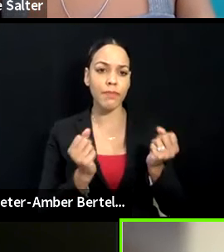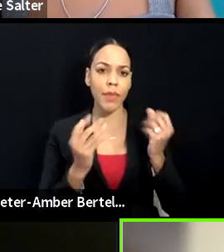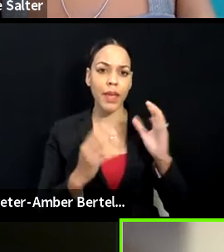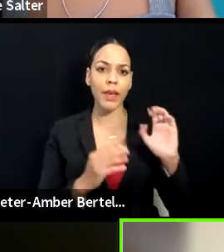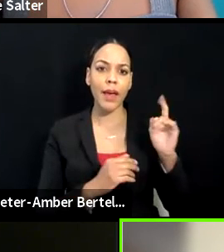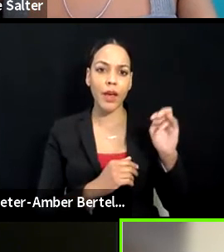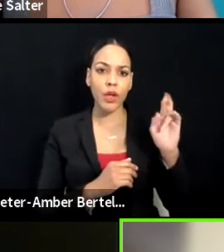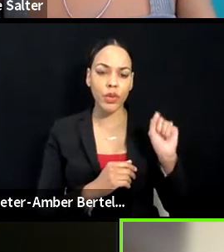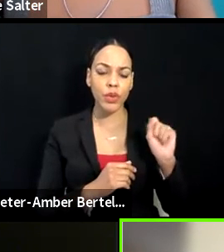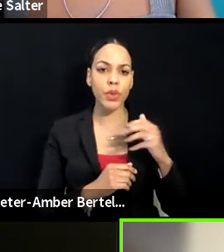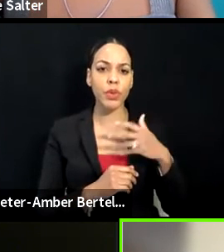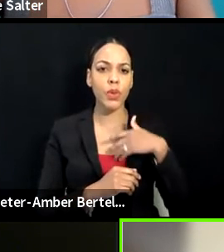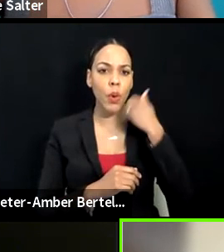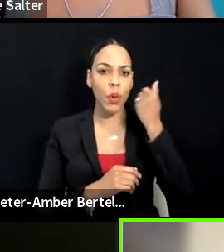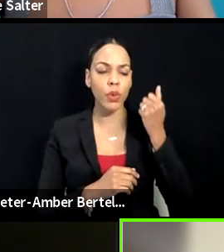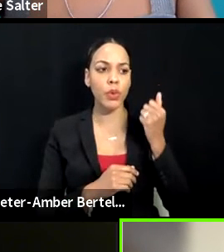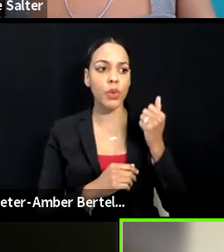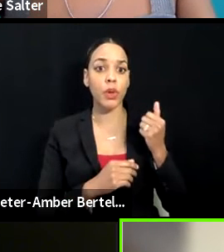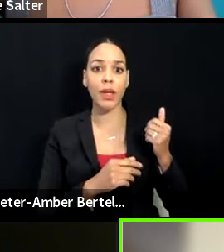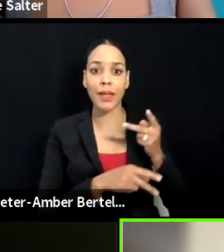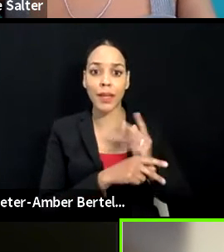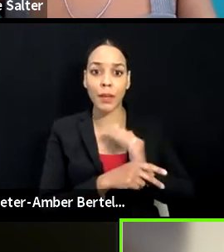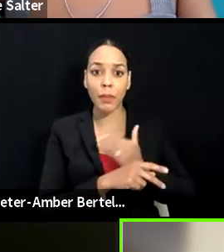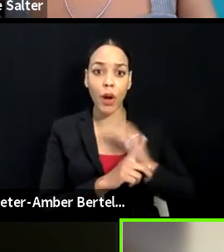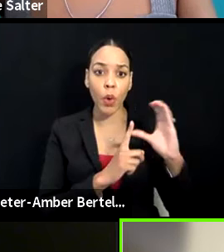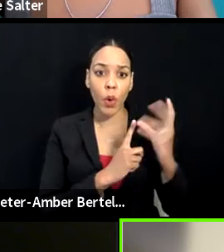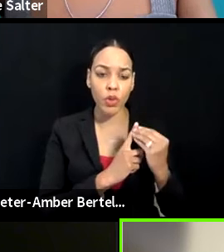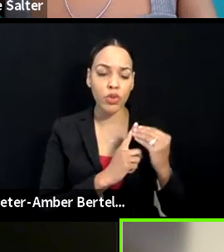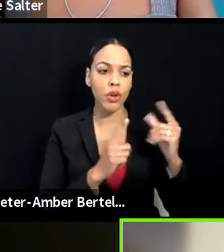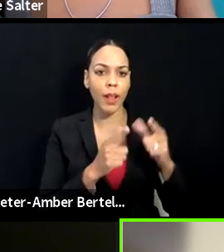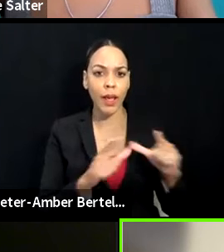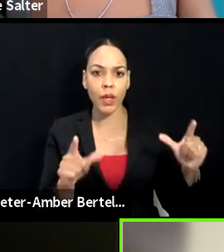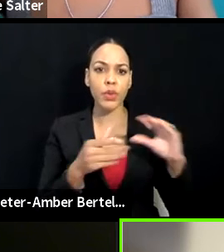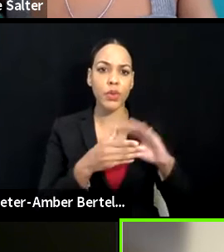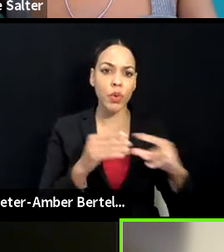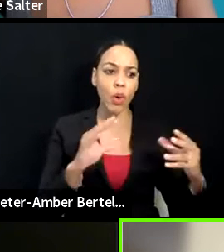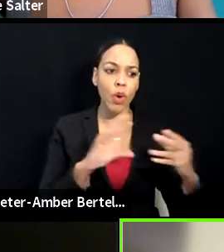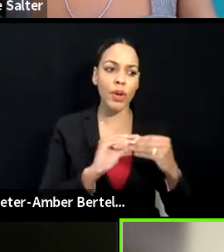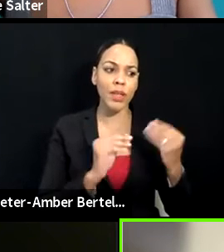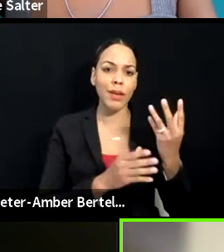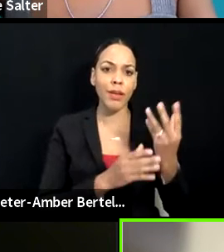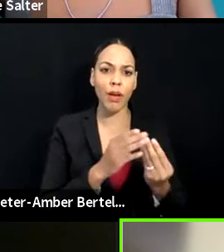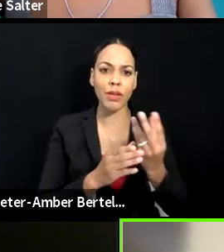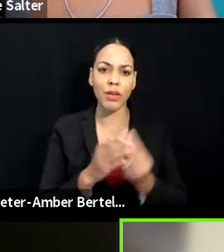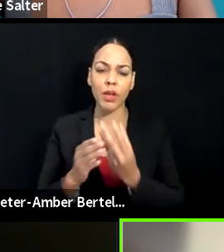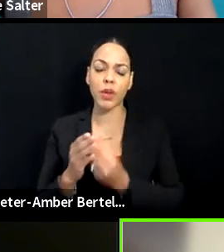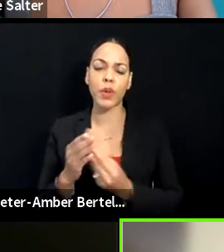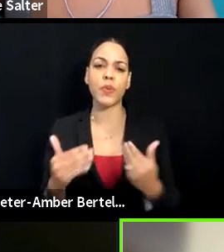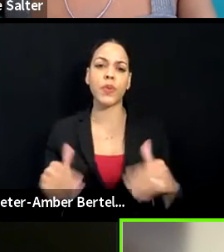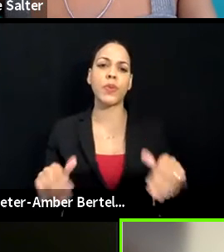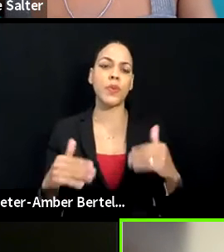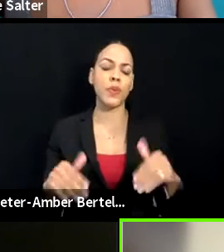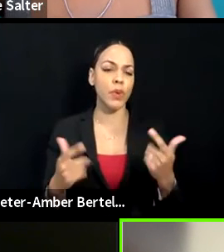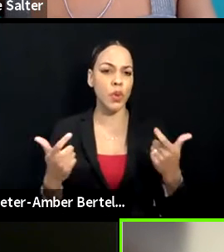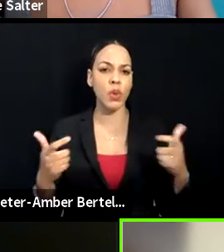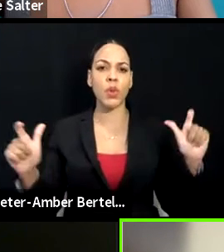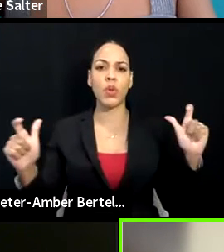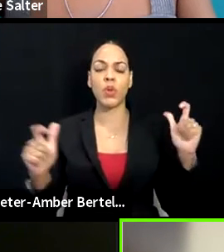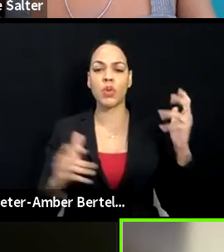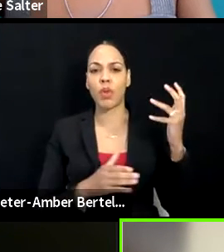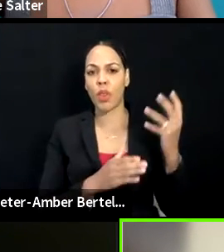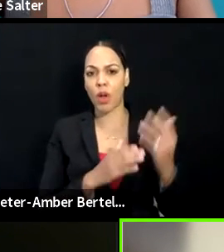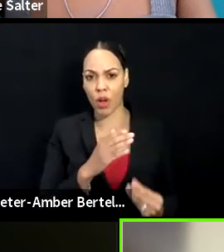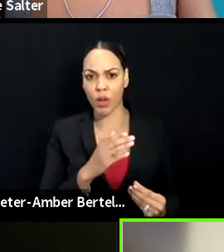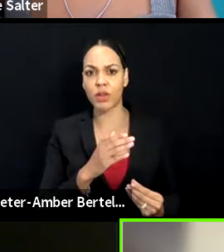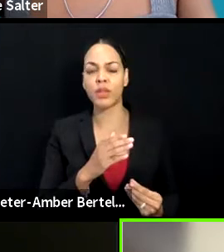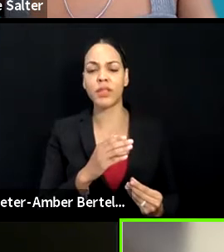our culture and our language and our stories. And it's been a time of huge loss. At the same